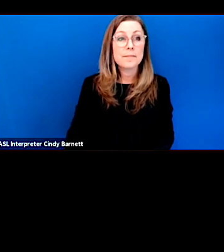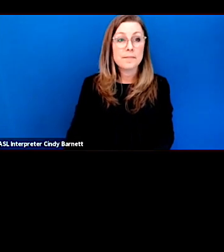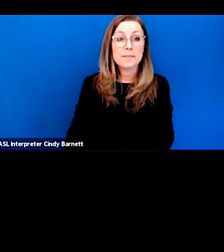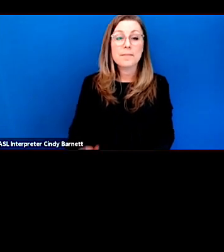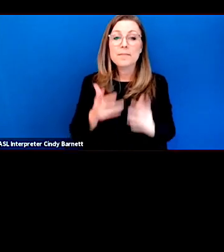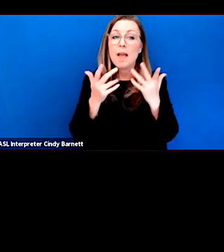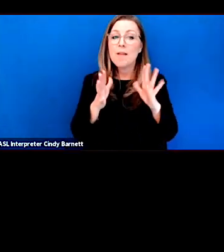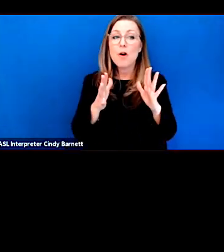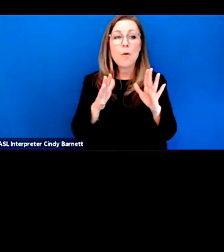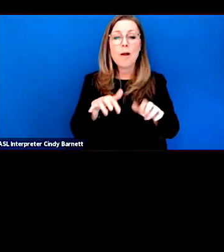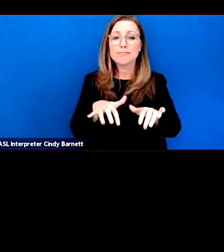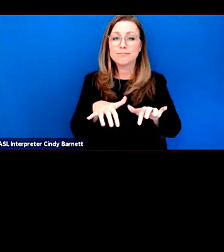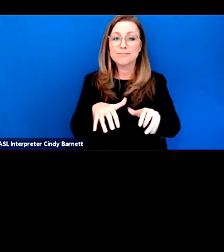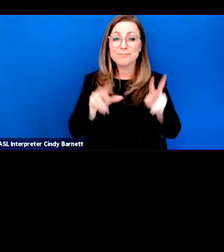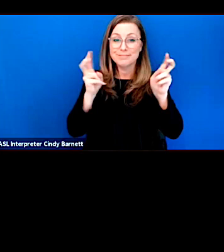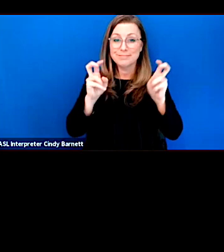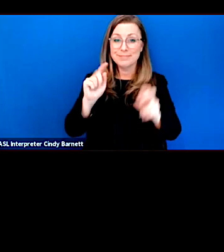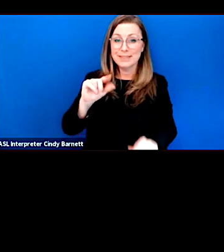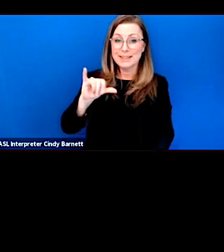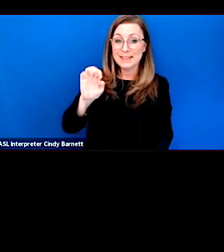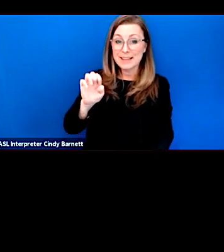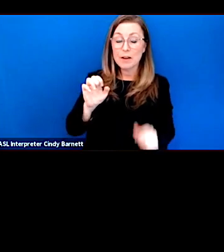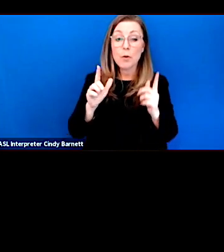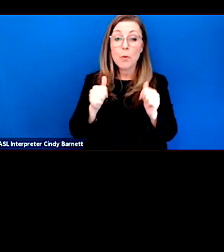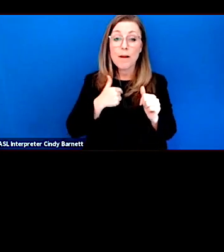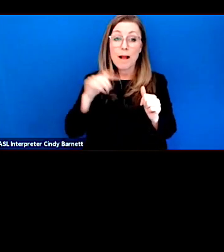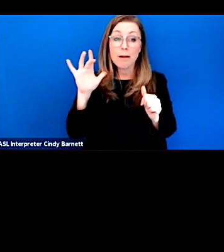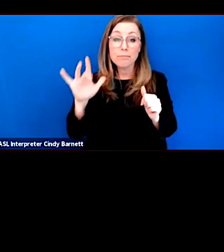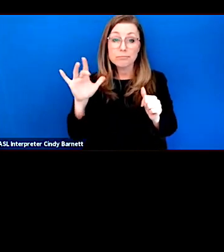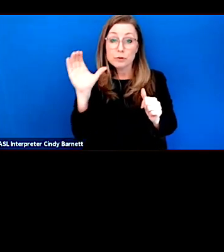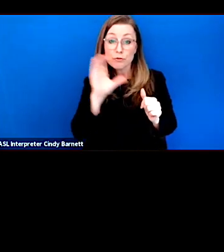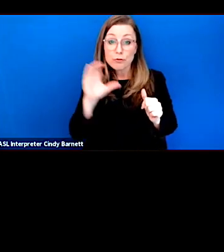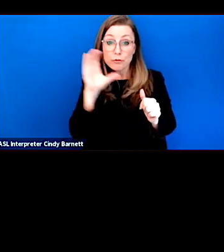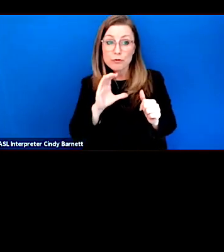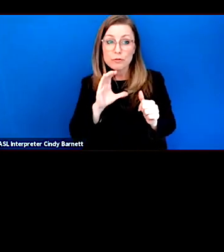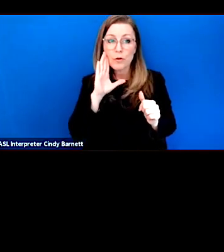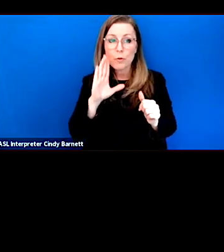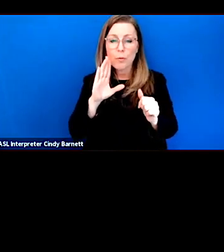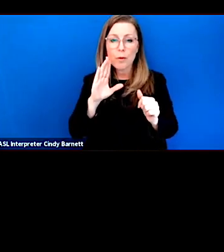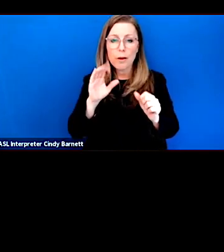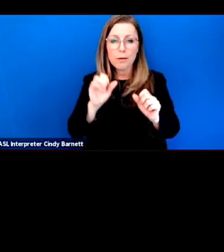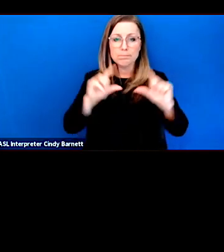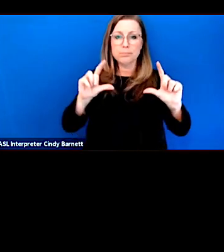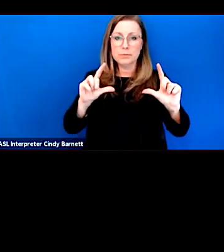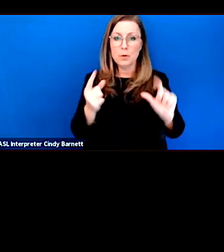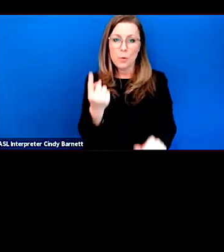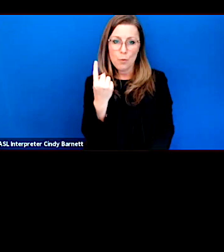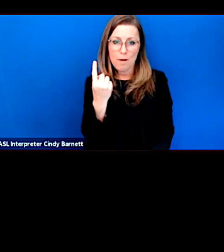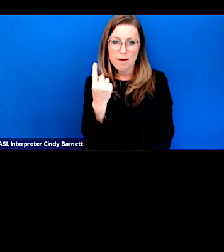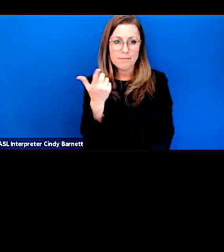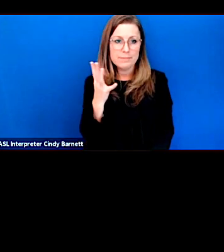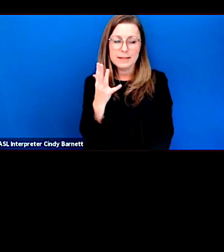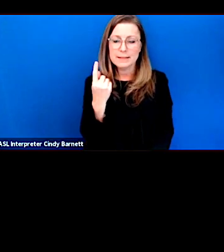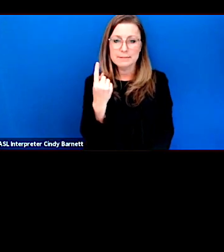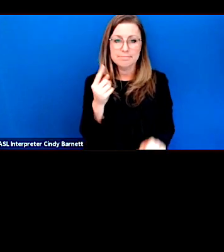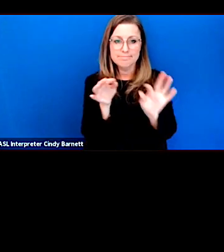the first and only piece in the search results. And as I showed before, here's some two icons that you've seen in